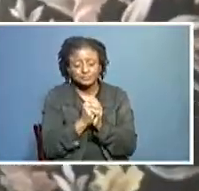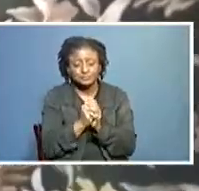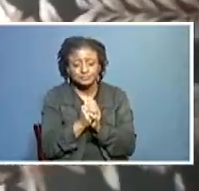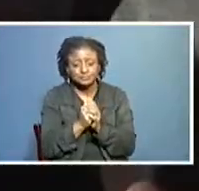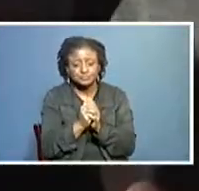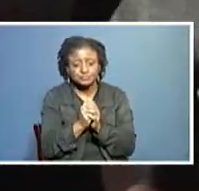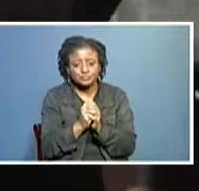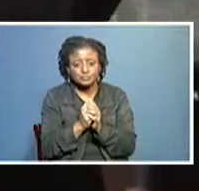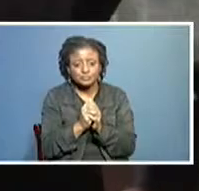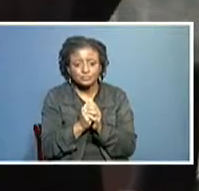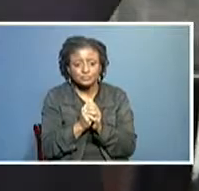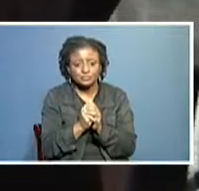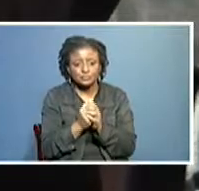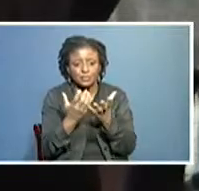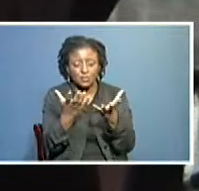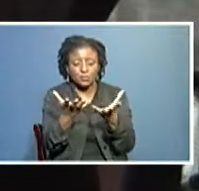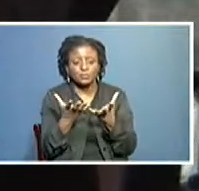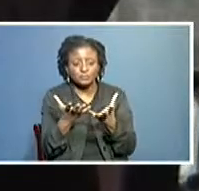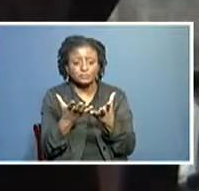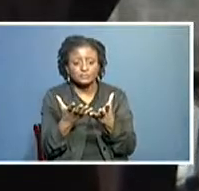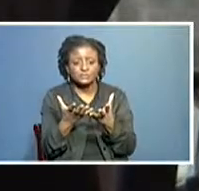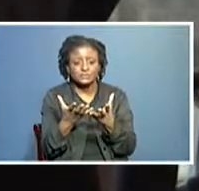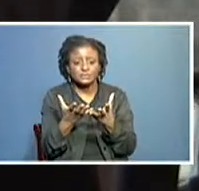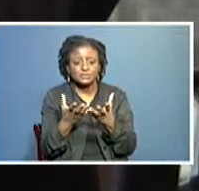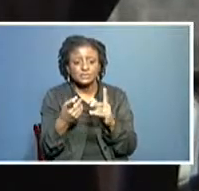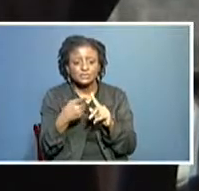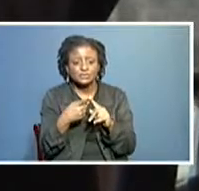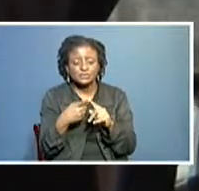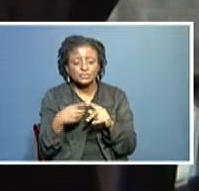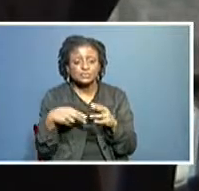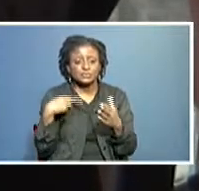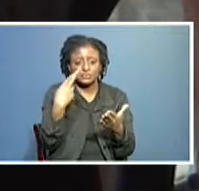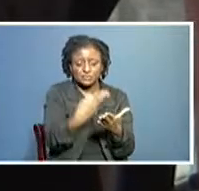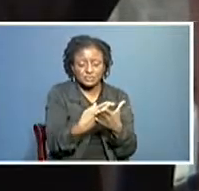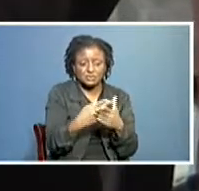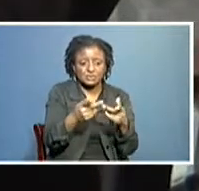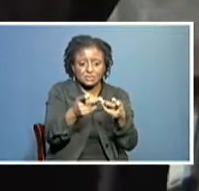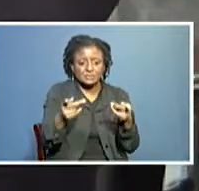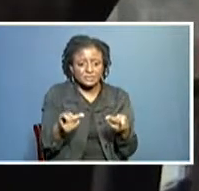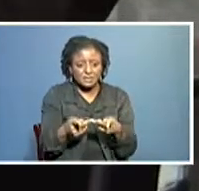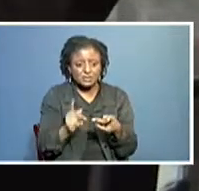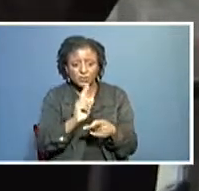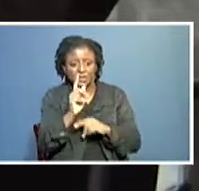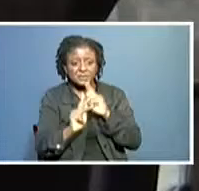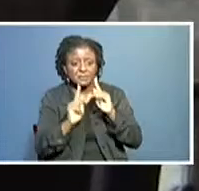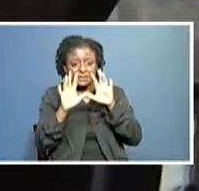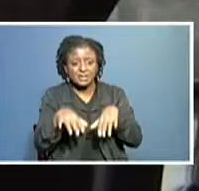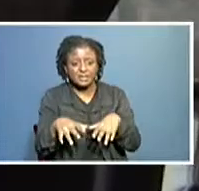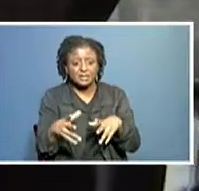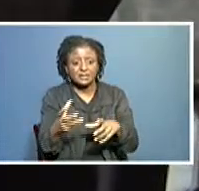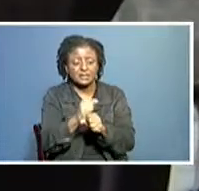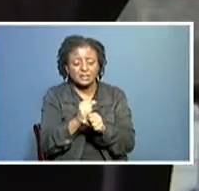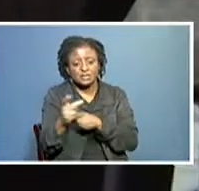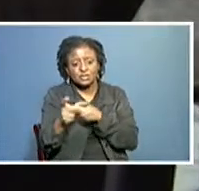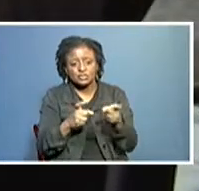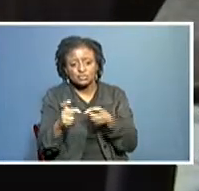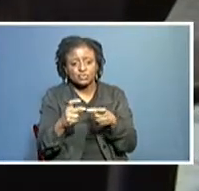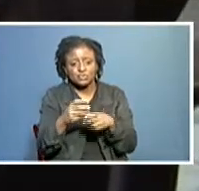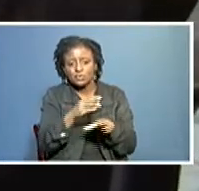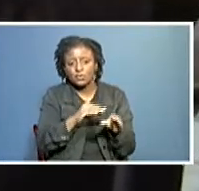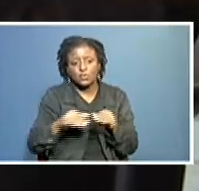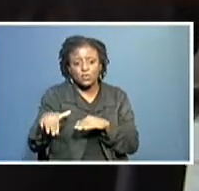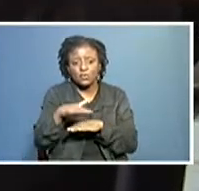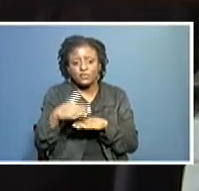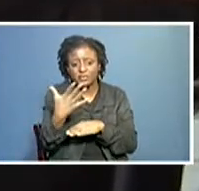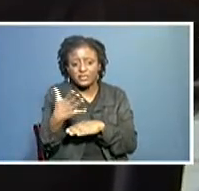We want to be able to get back to a point where persons can regain control over their movements and their lives.